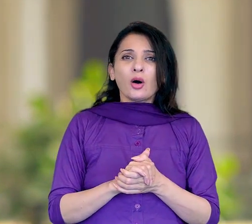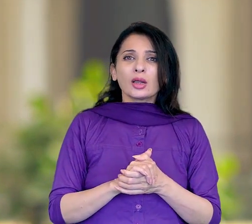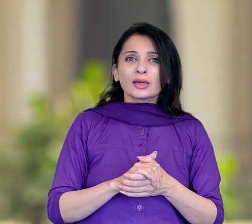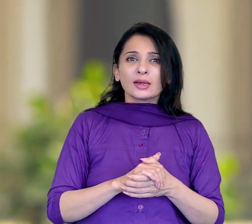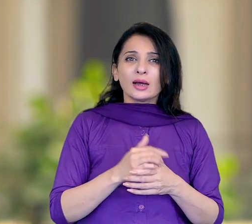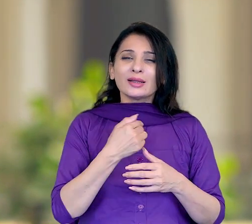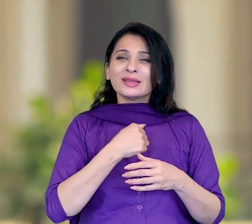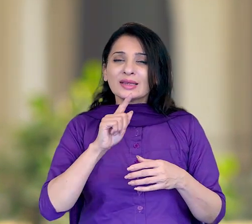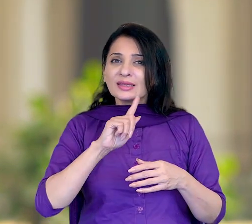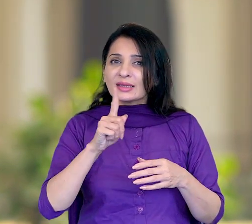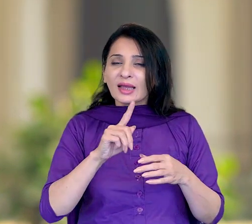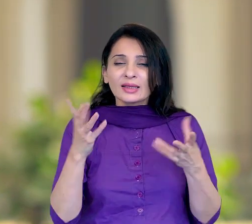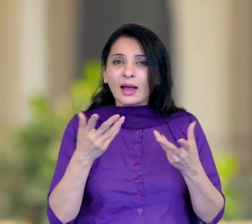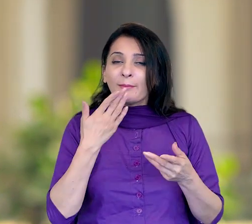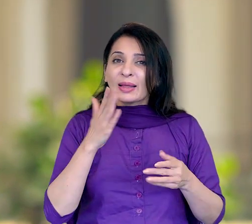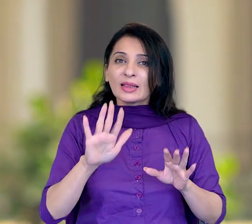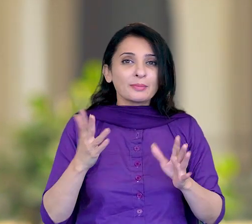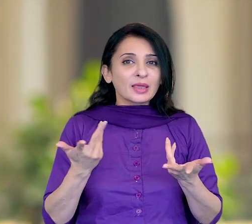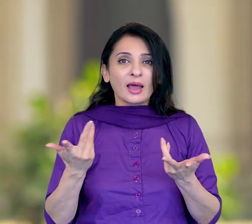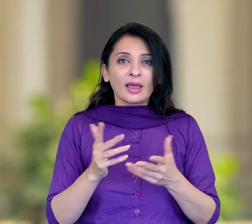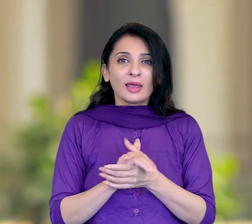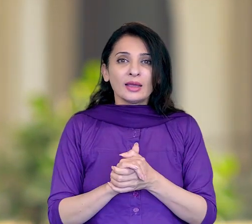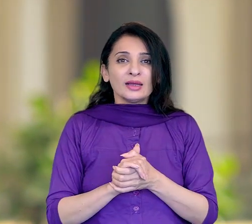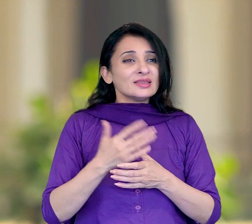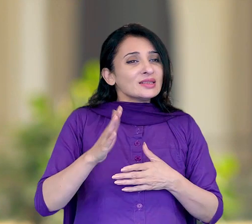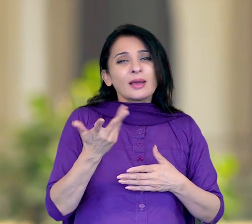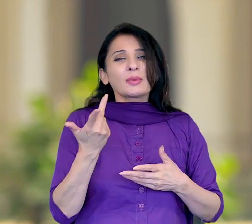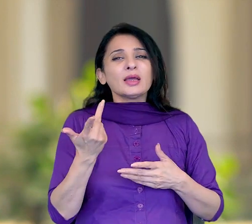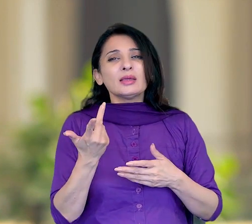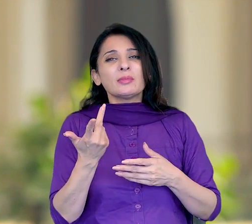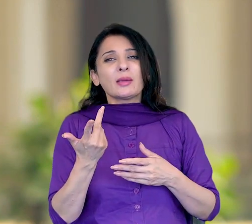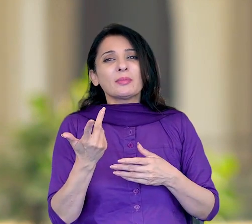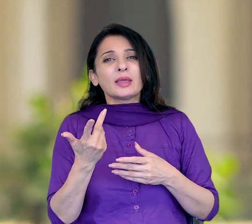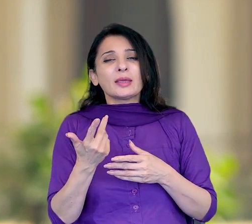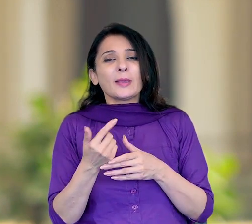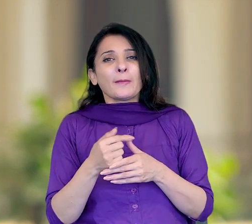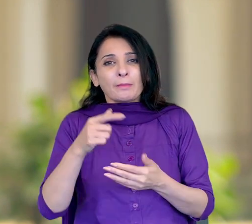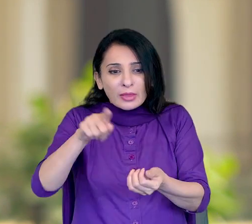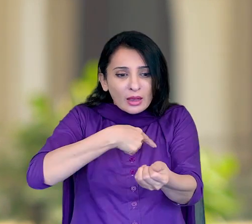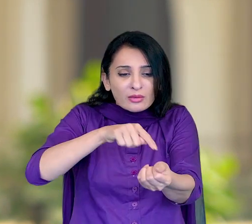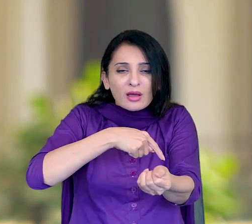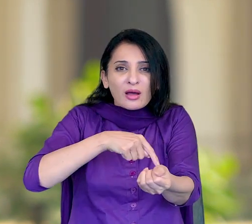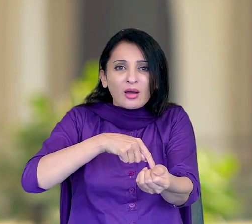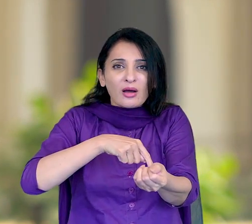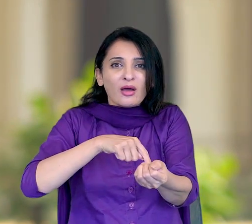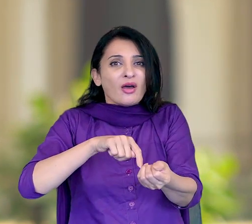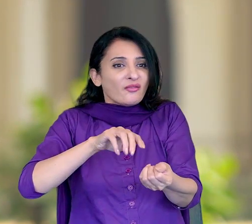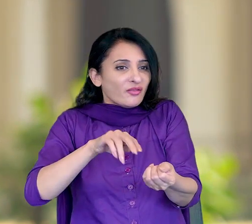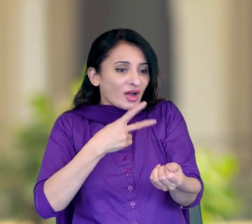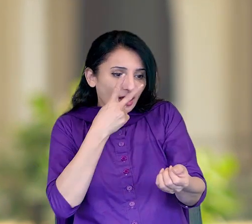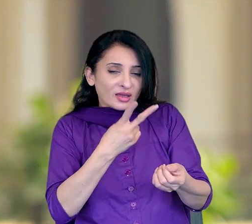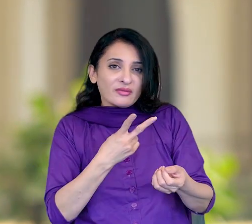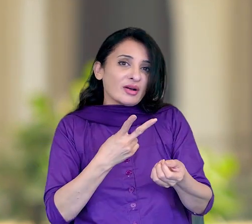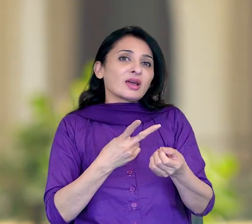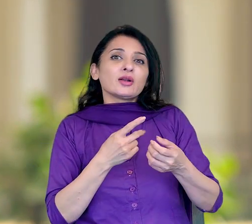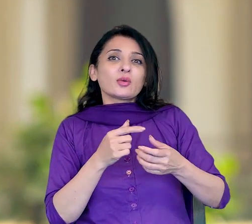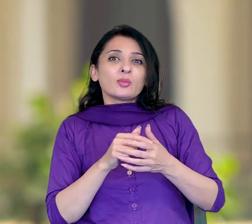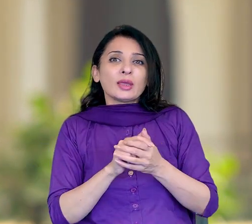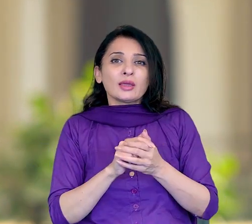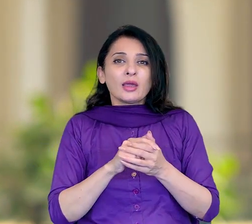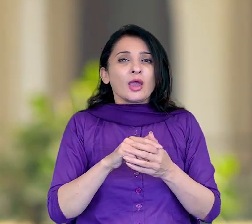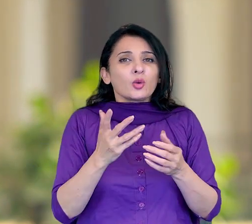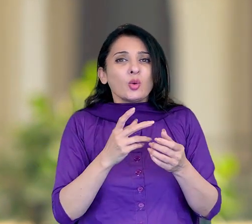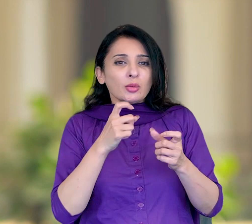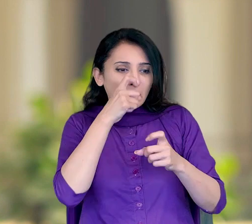for getting your results done, and by the end of the day or within 6 hours, you get your reports online on your phone. Now,